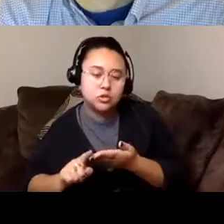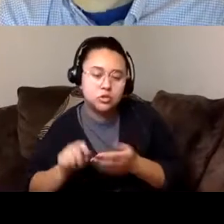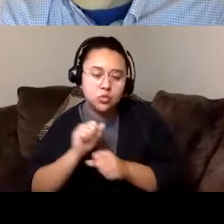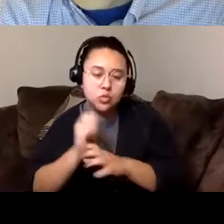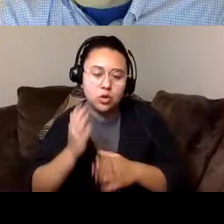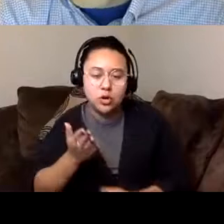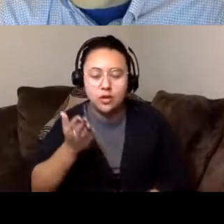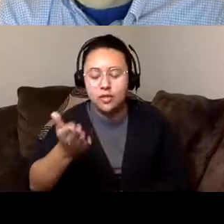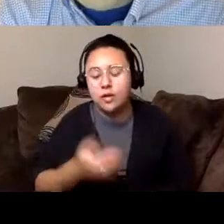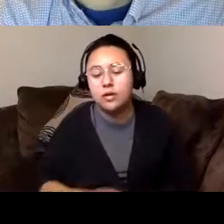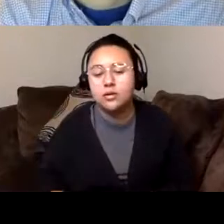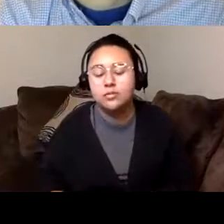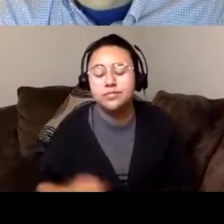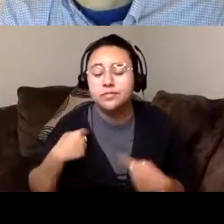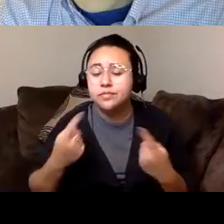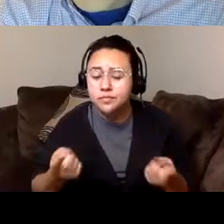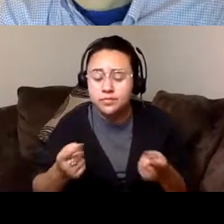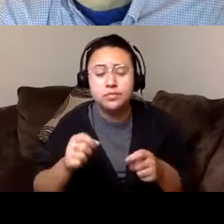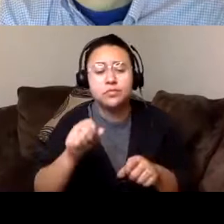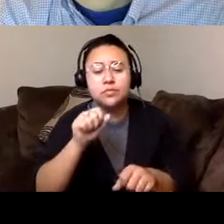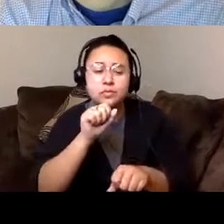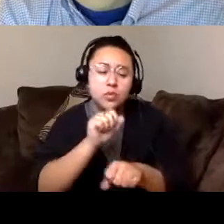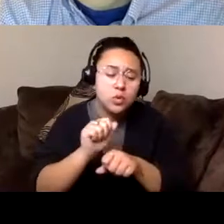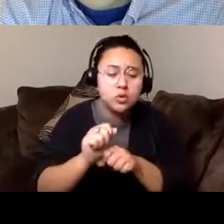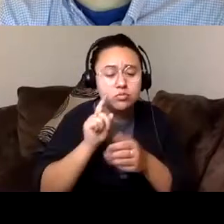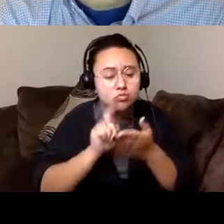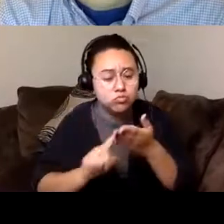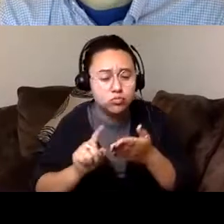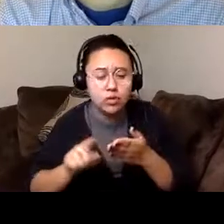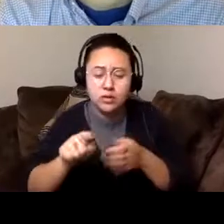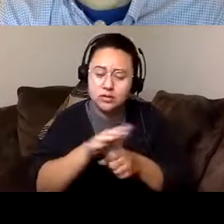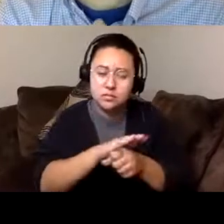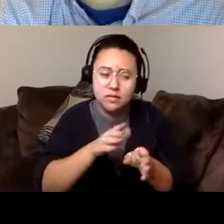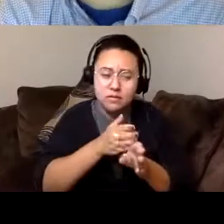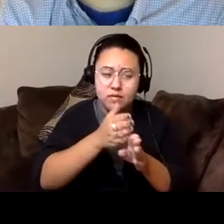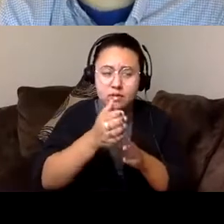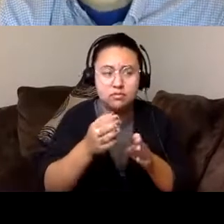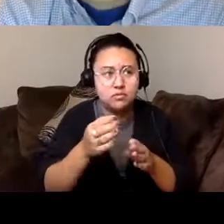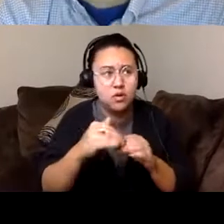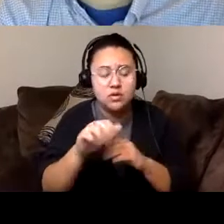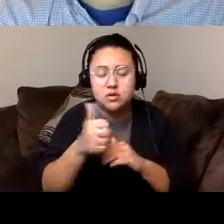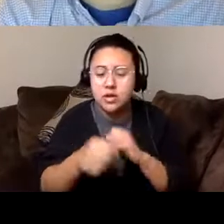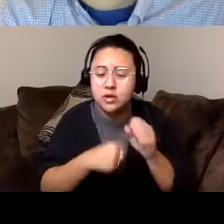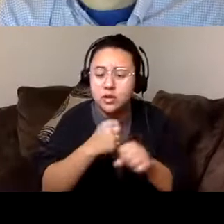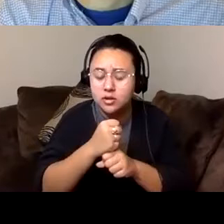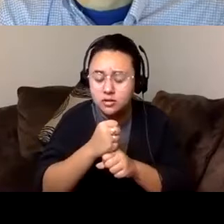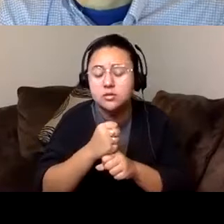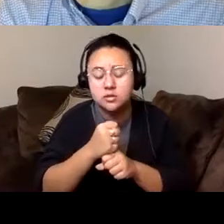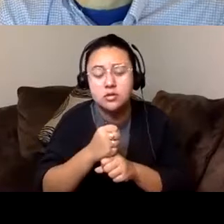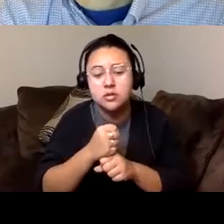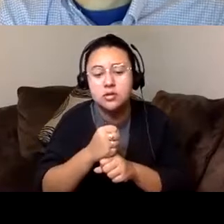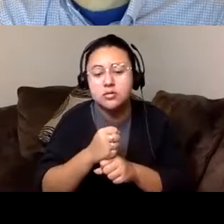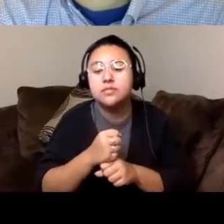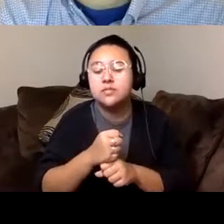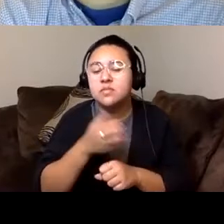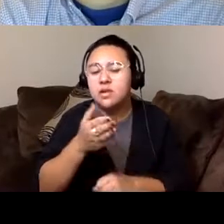doing research and work within this space for over 10 plus years at TREC, and